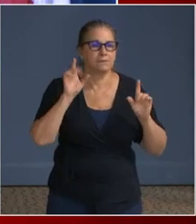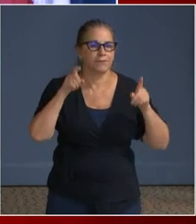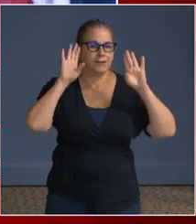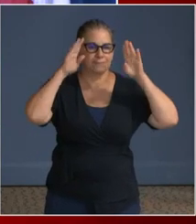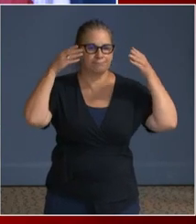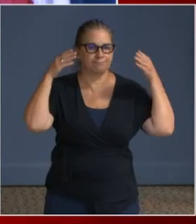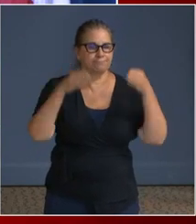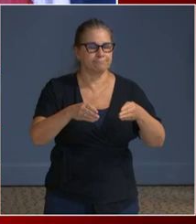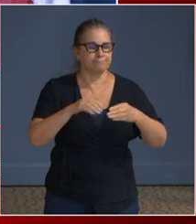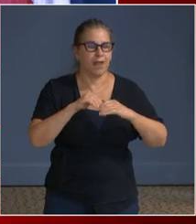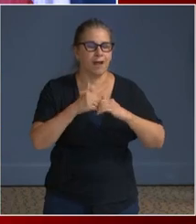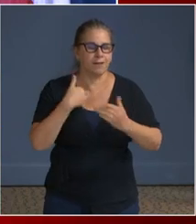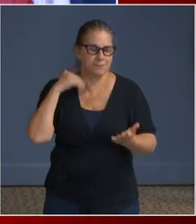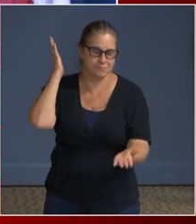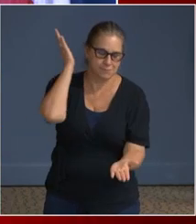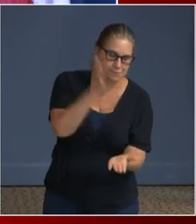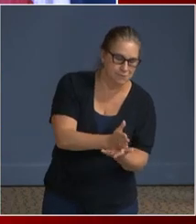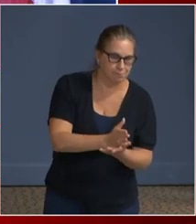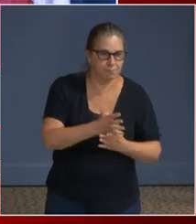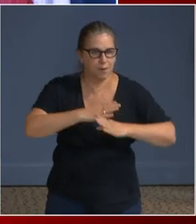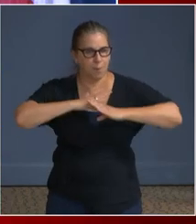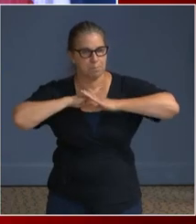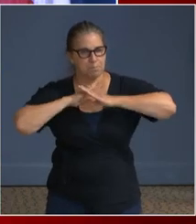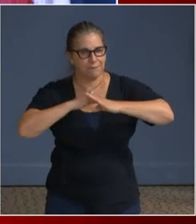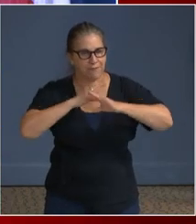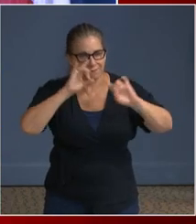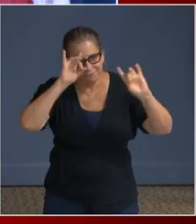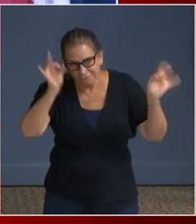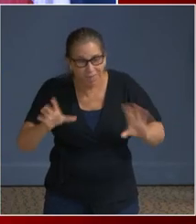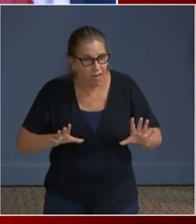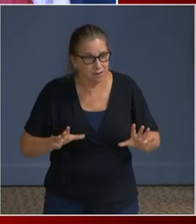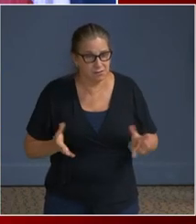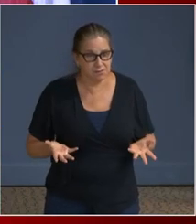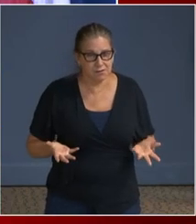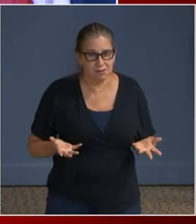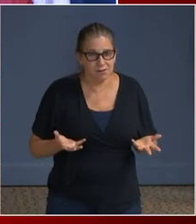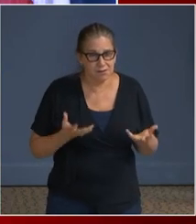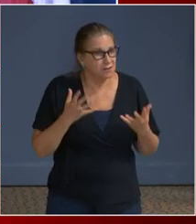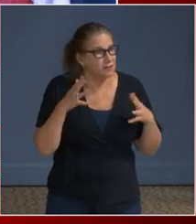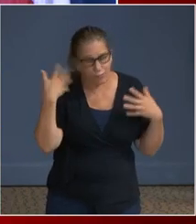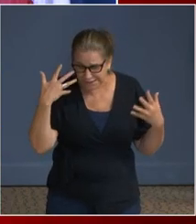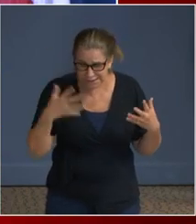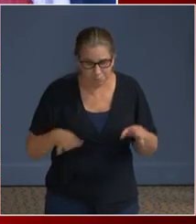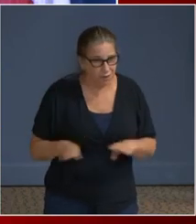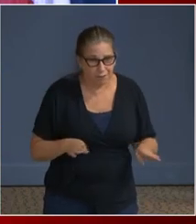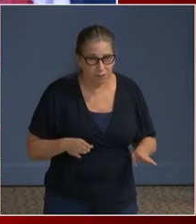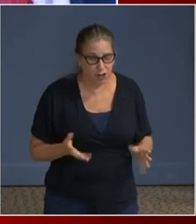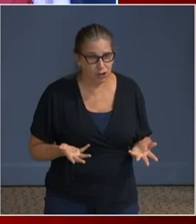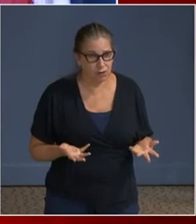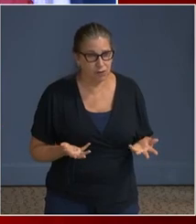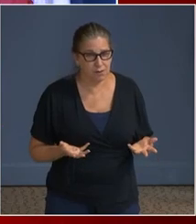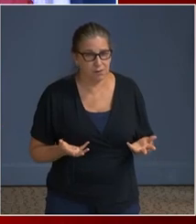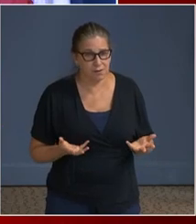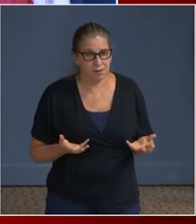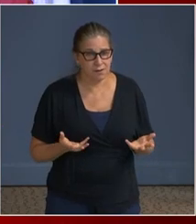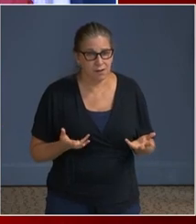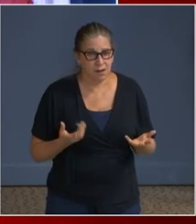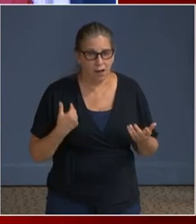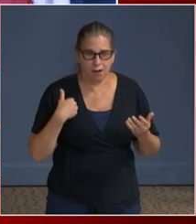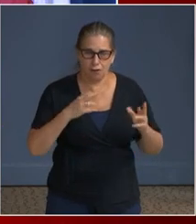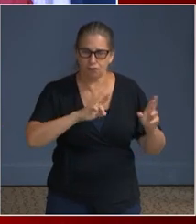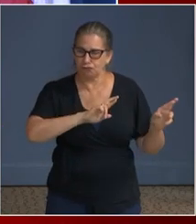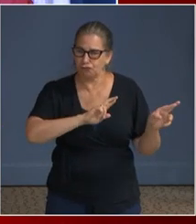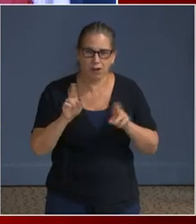know that it's truly reckless behavior, and we stand ready to work with